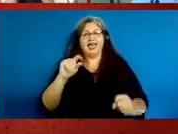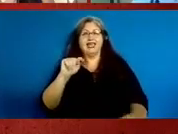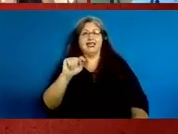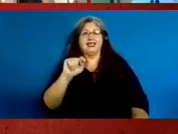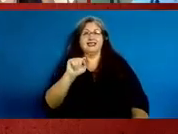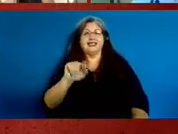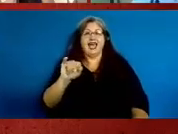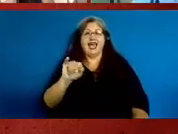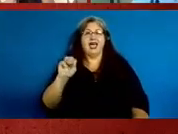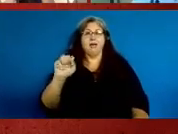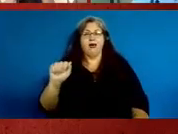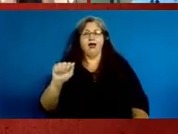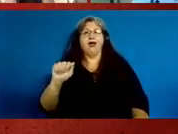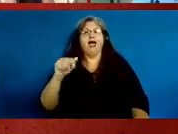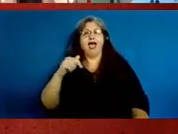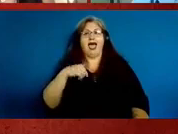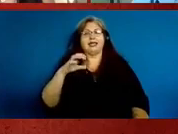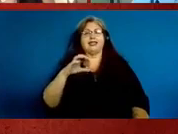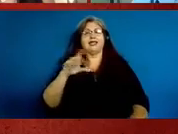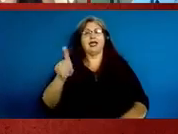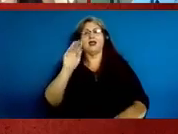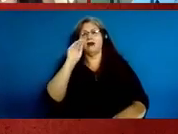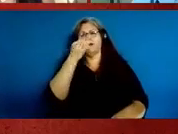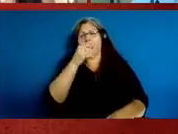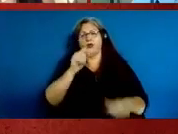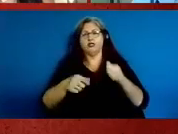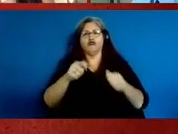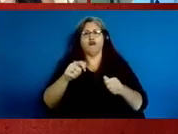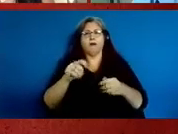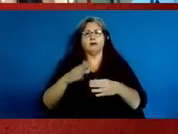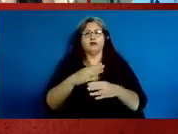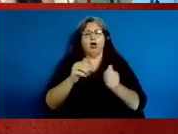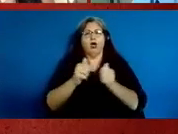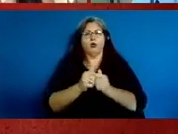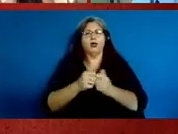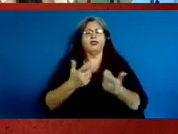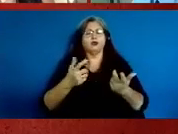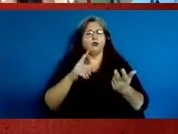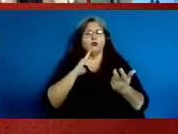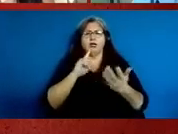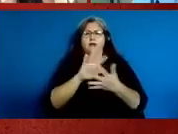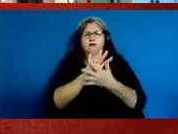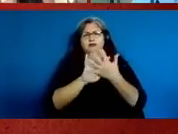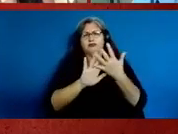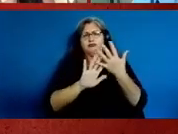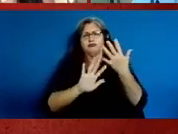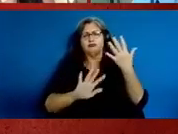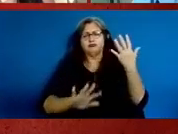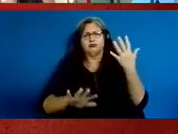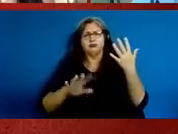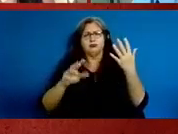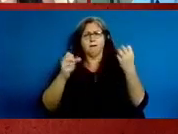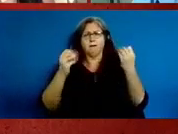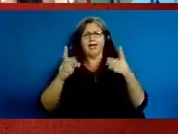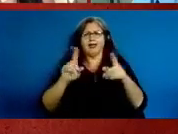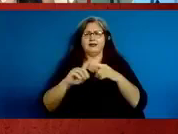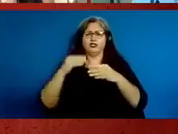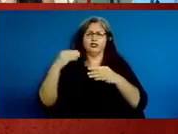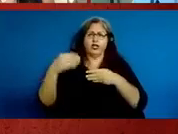I did Flower Drum Song with at the Taper. So there are so many. There's how many generations